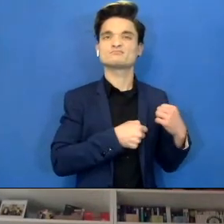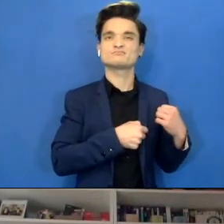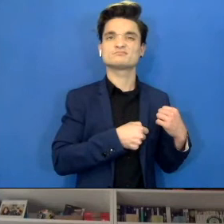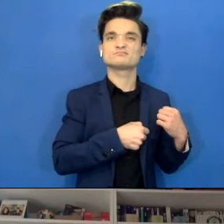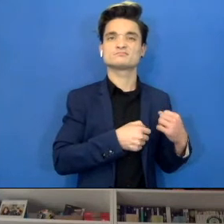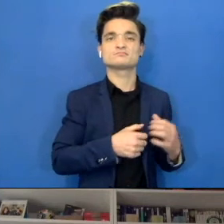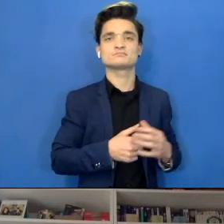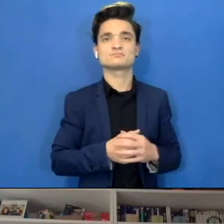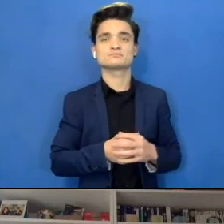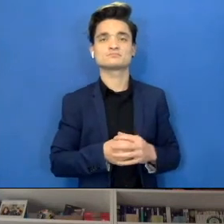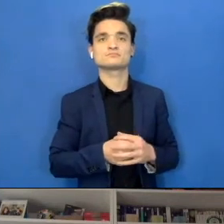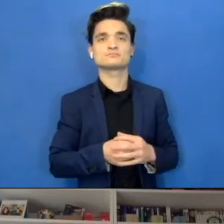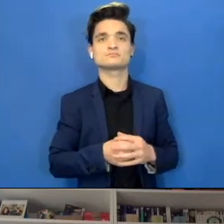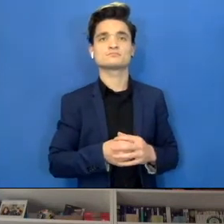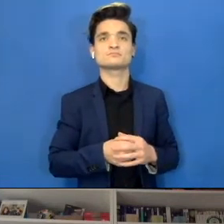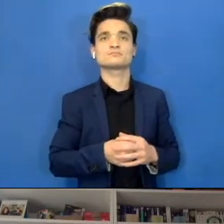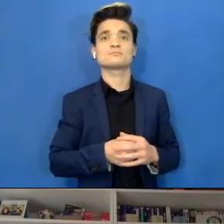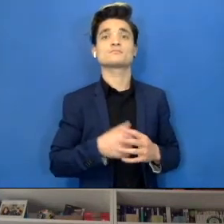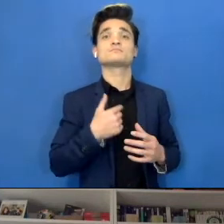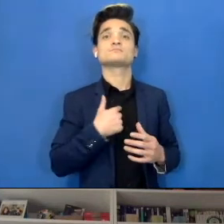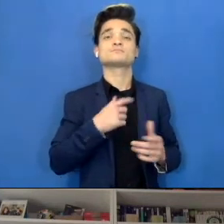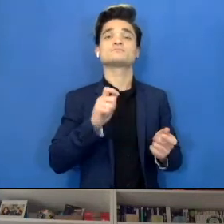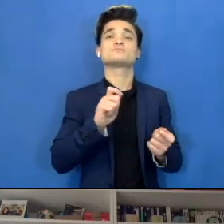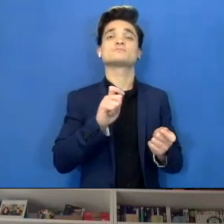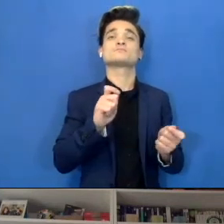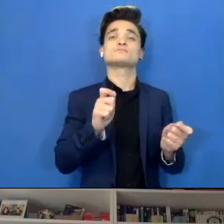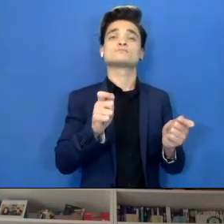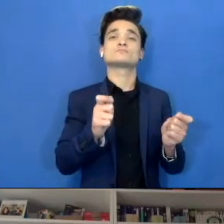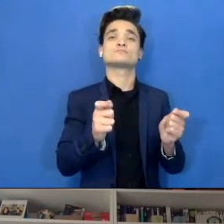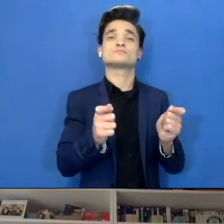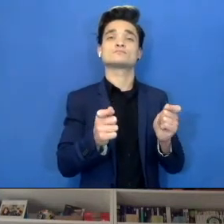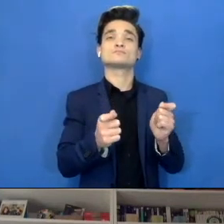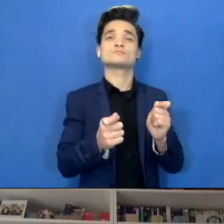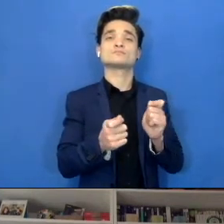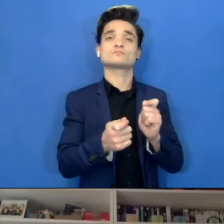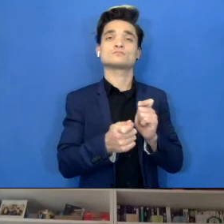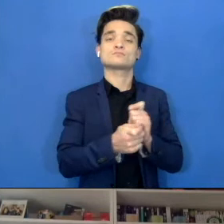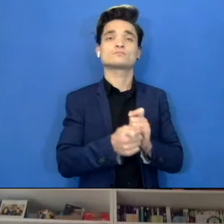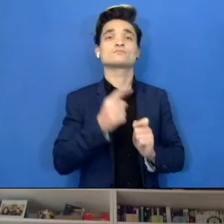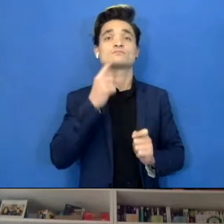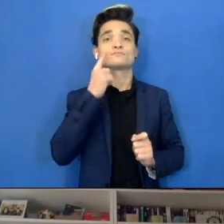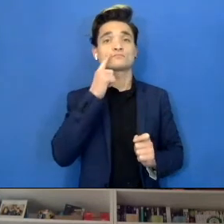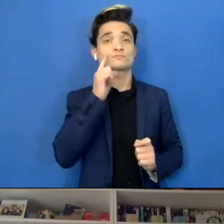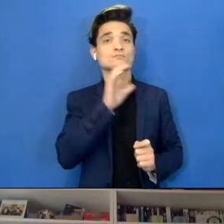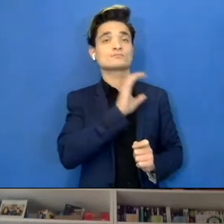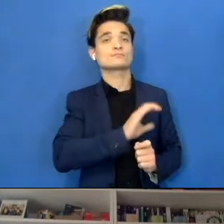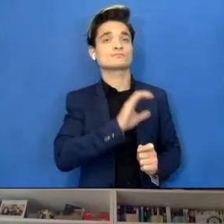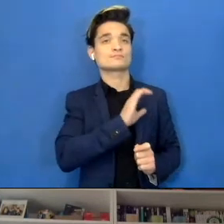into something that belongs to the character. So the rejected kiss, it's an actor choice, but it's a character